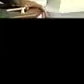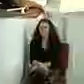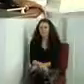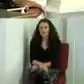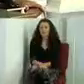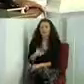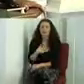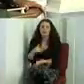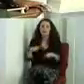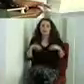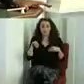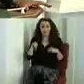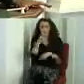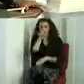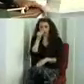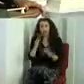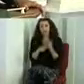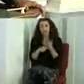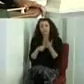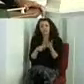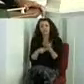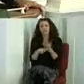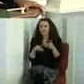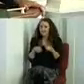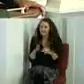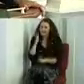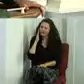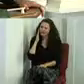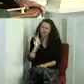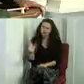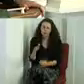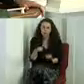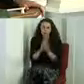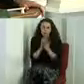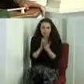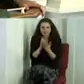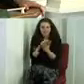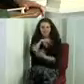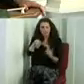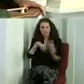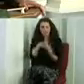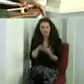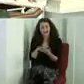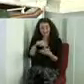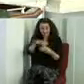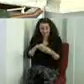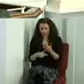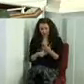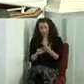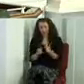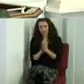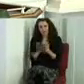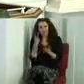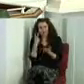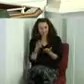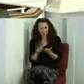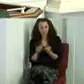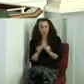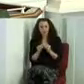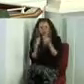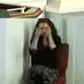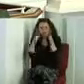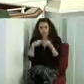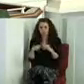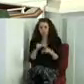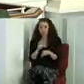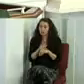Please accept this flower and a brochure as our way of acknowledging your presence amongst us. Inside the brochure, you'll find more information about our church. You'll also find a welcome